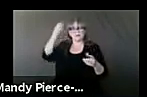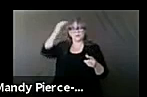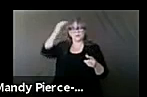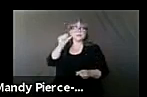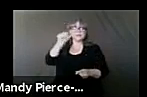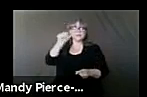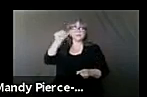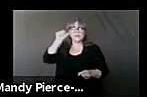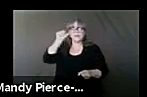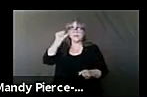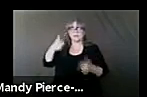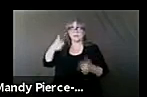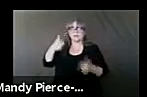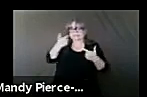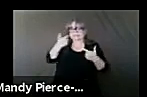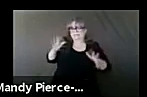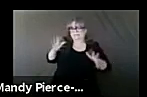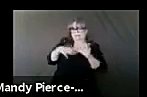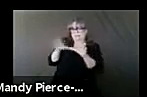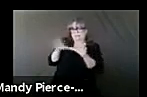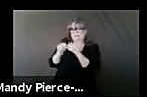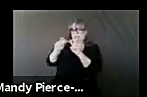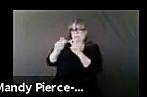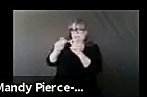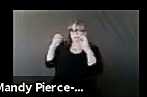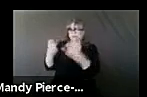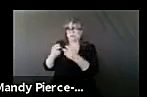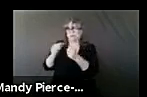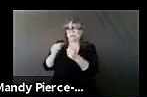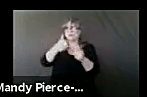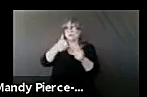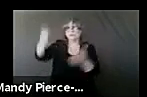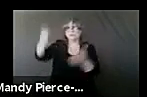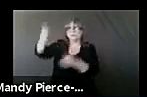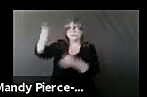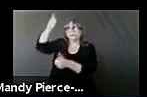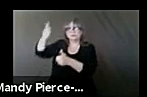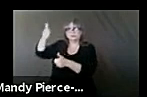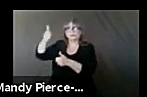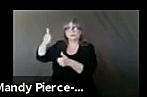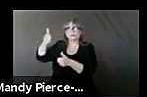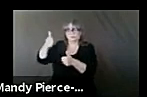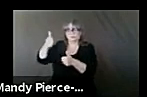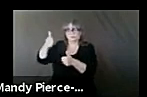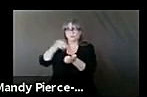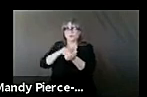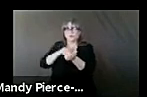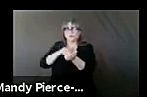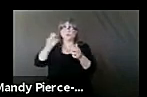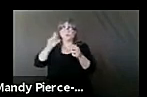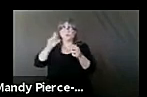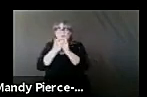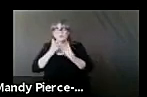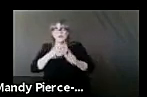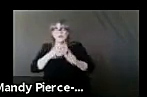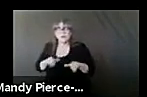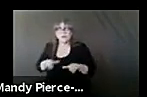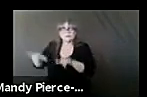Committee voted to update our crisis standards of care guidelines, taking into consideration the pandemic of